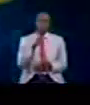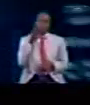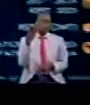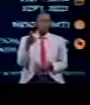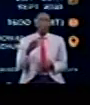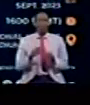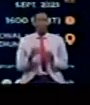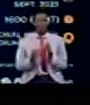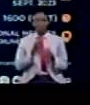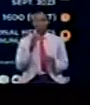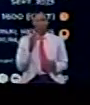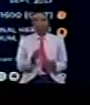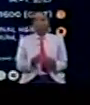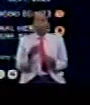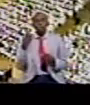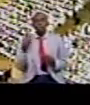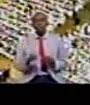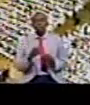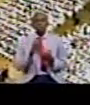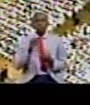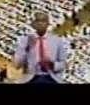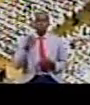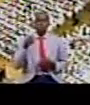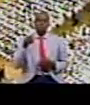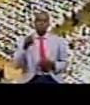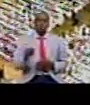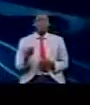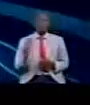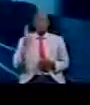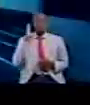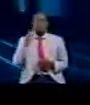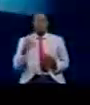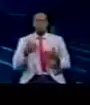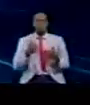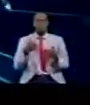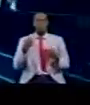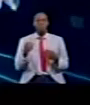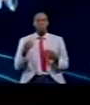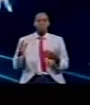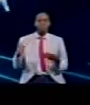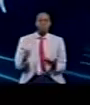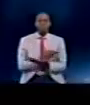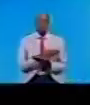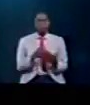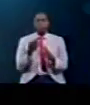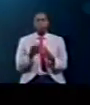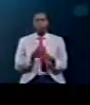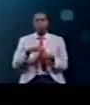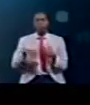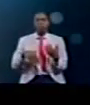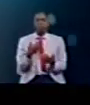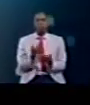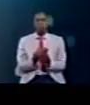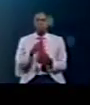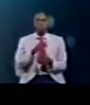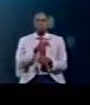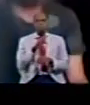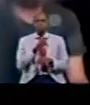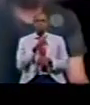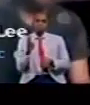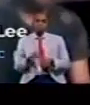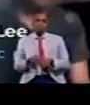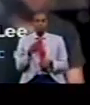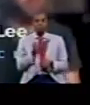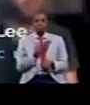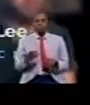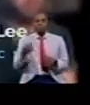We pray lastly before I hand over to Pastor Peter to lead just for a few minutes. We want to pray for the men in the